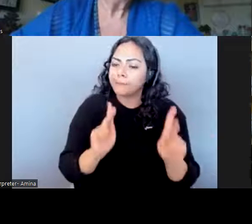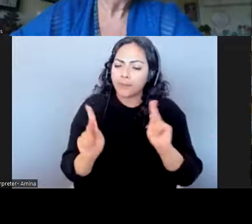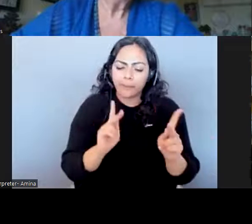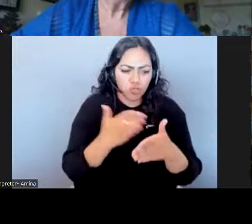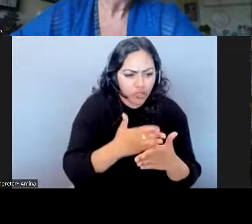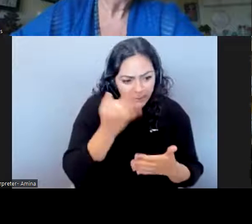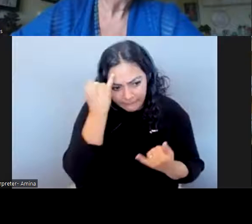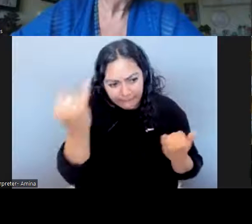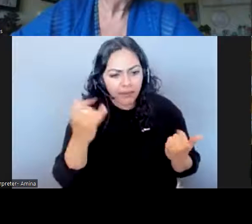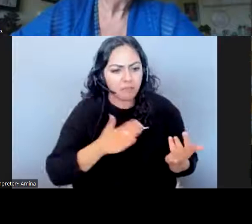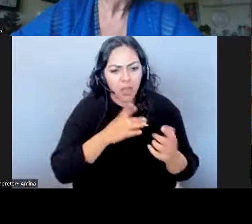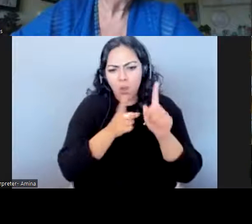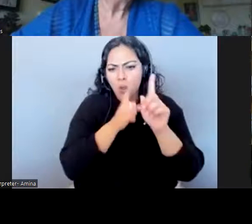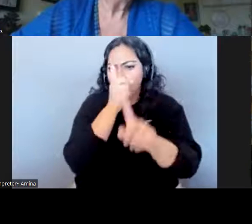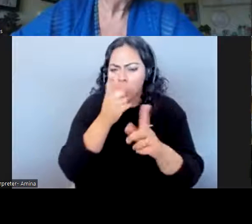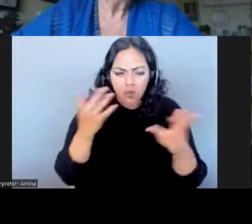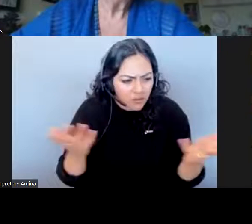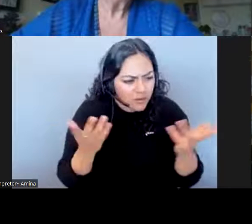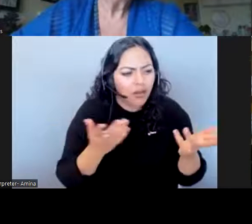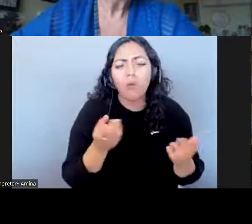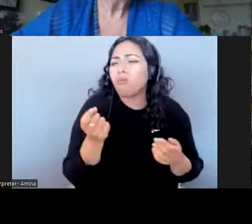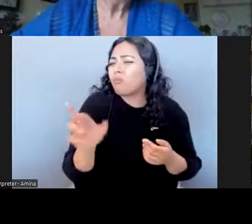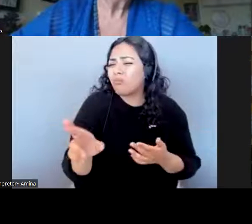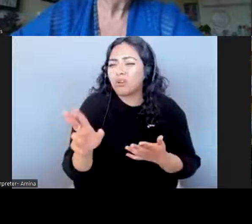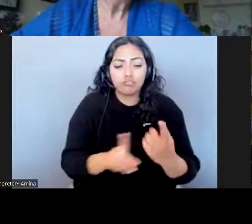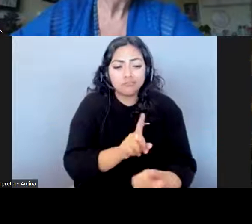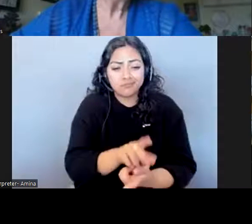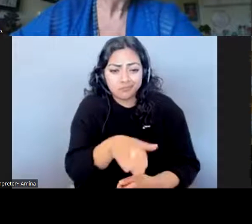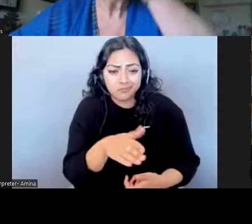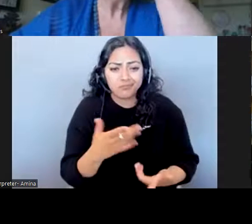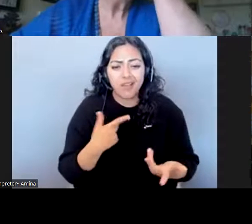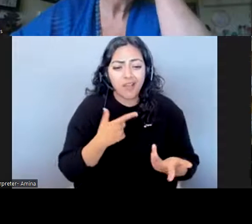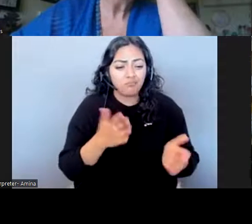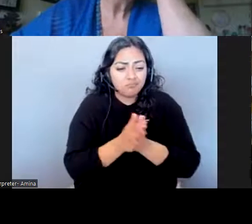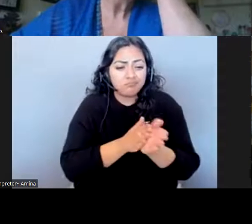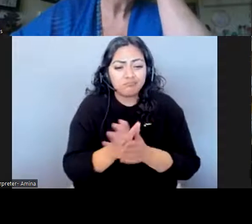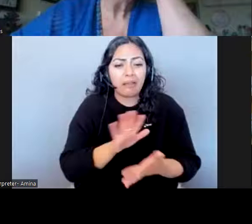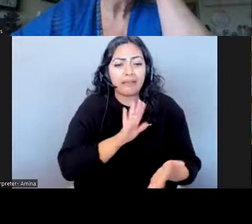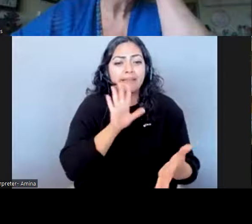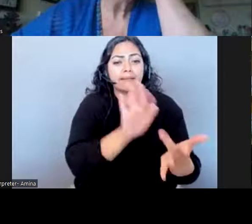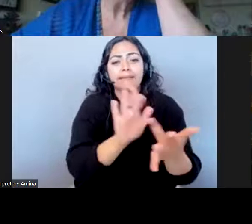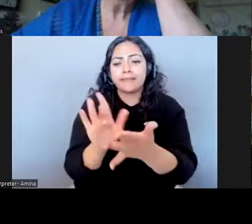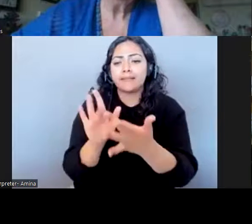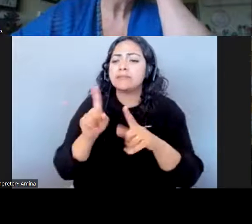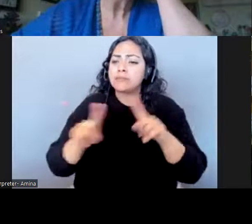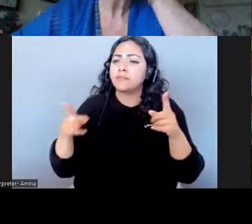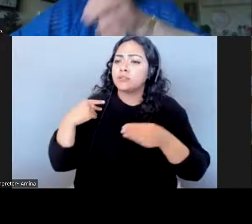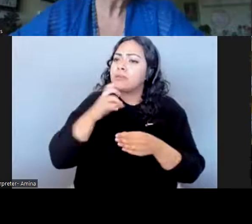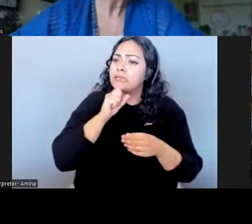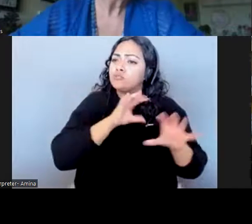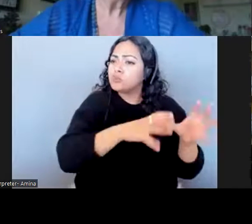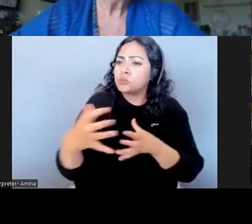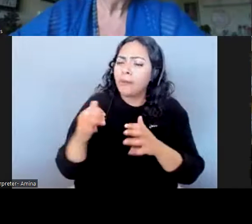you want to achieve, or even just having that conversation of, hey, I want to connect with different generations. How can we do this? And it